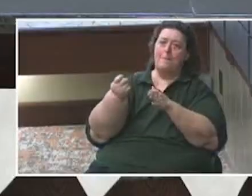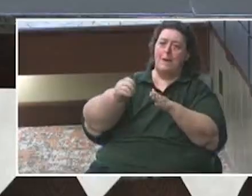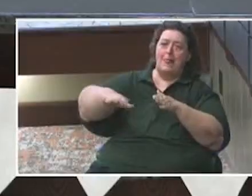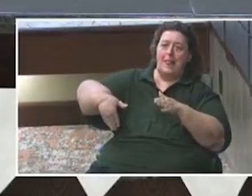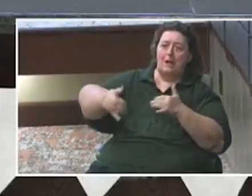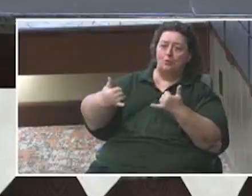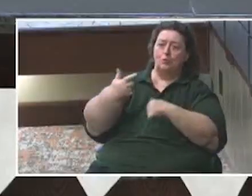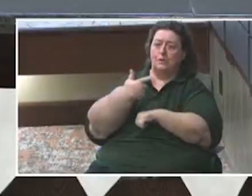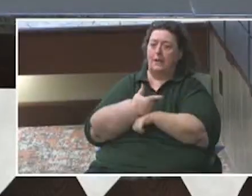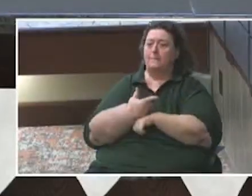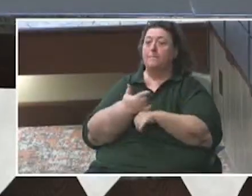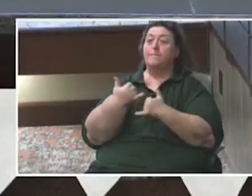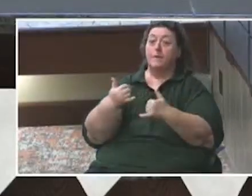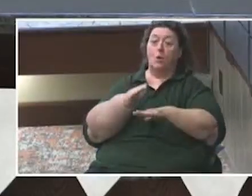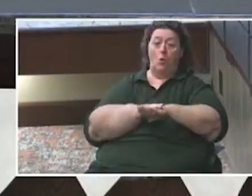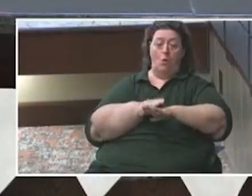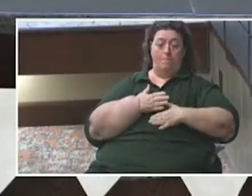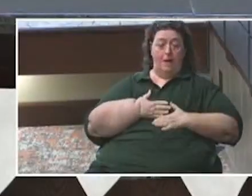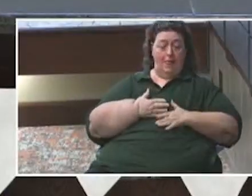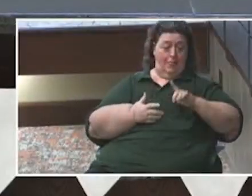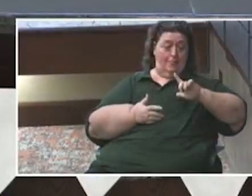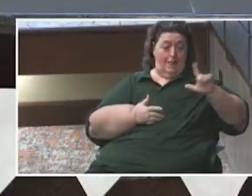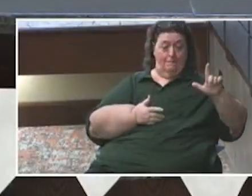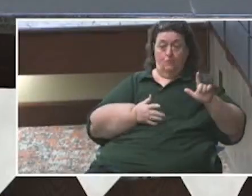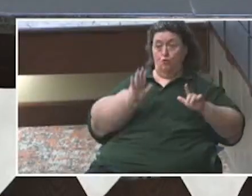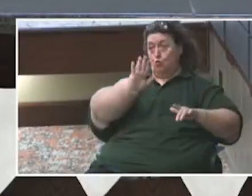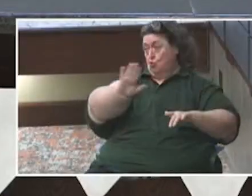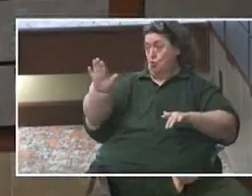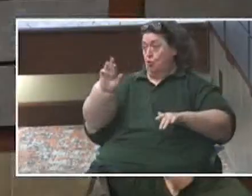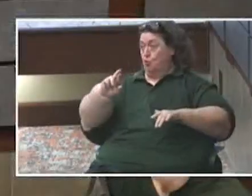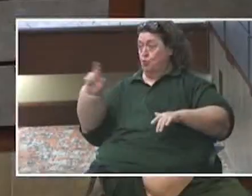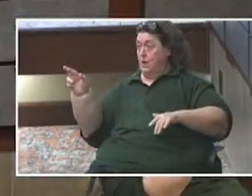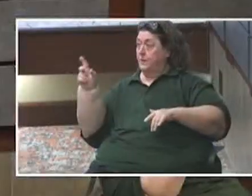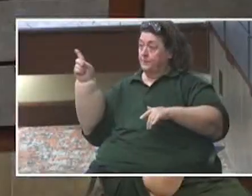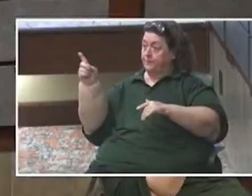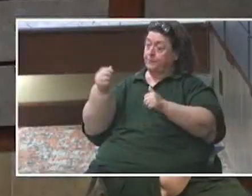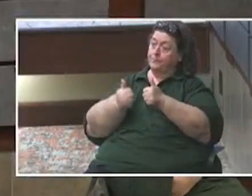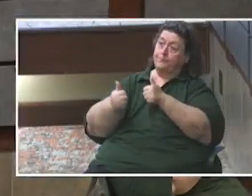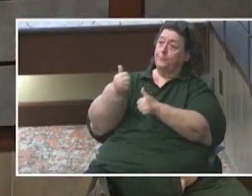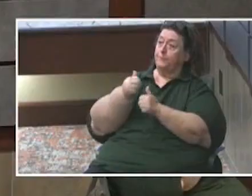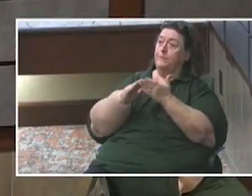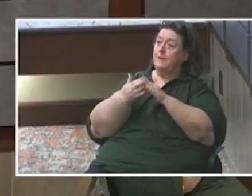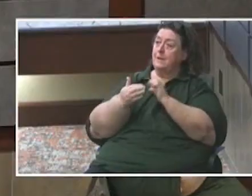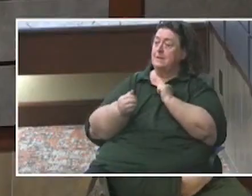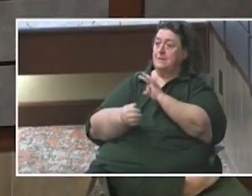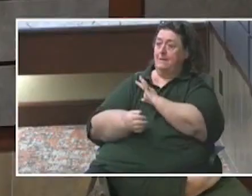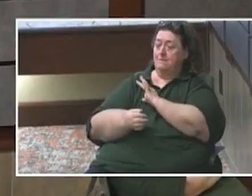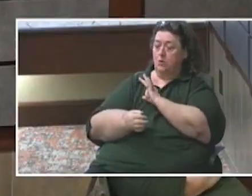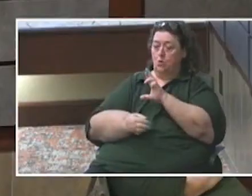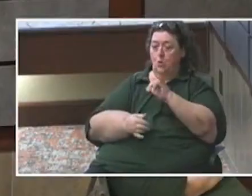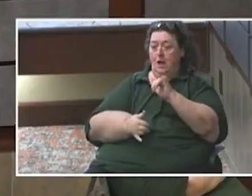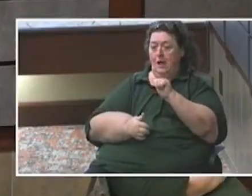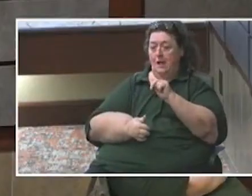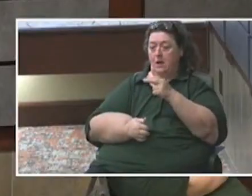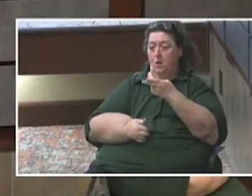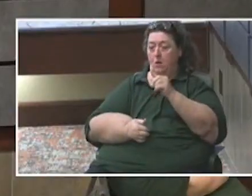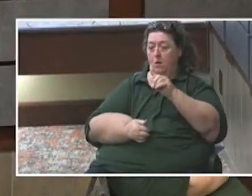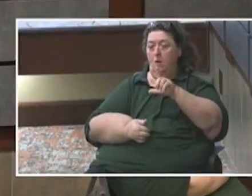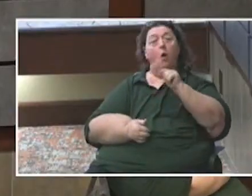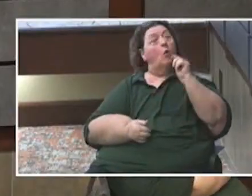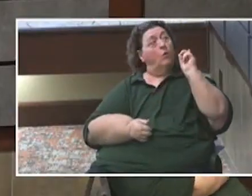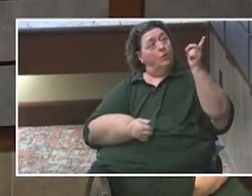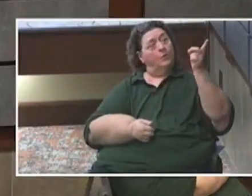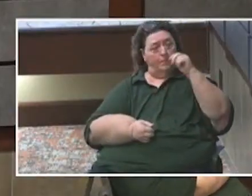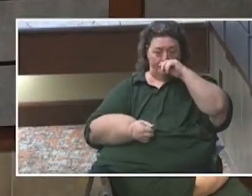adjacent dais over to my left and your right by senior city staff, City Manager Ryan Holt, City